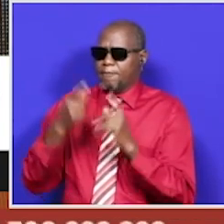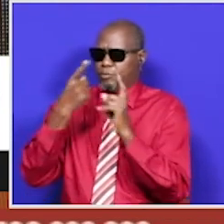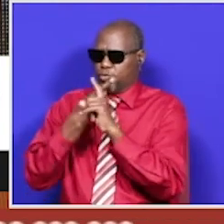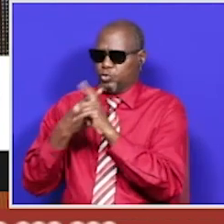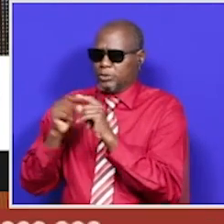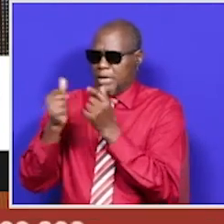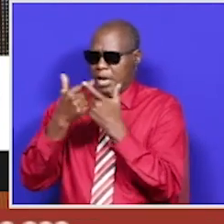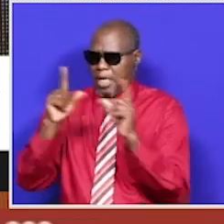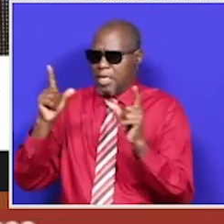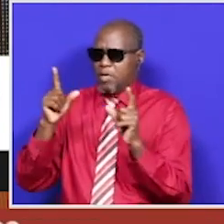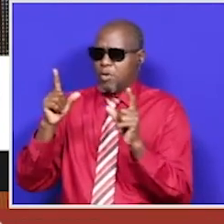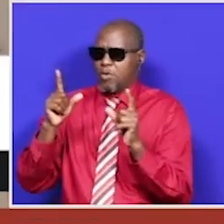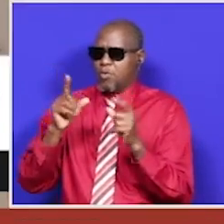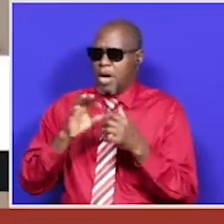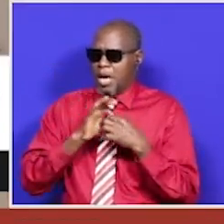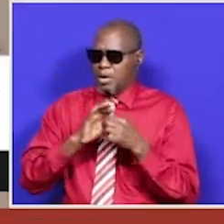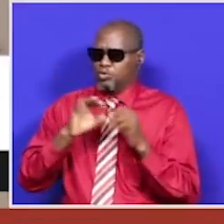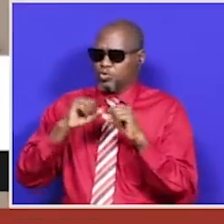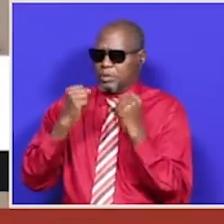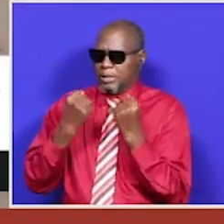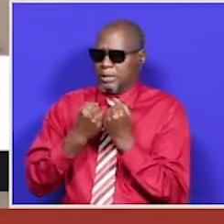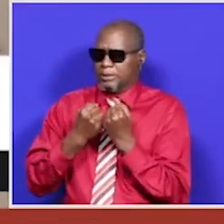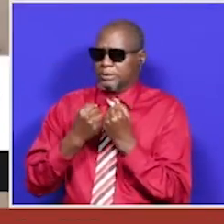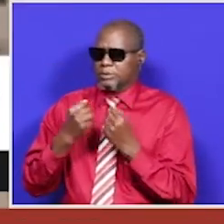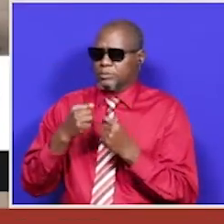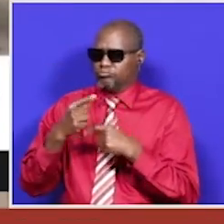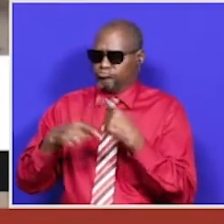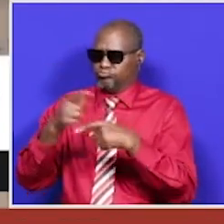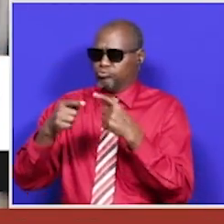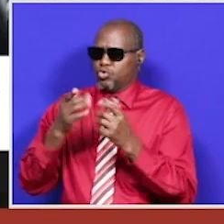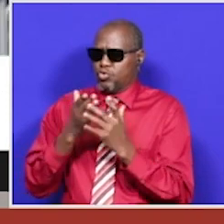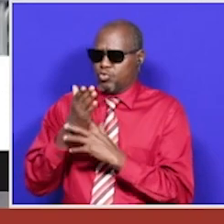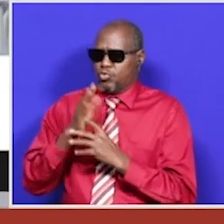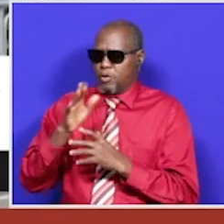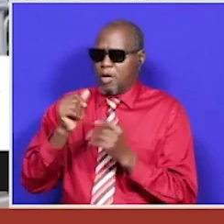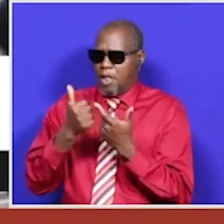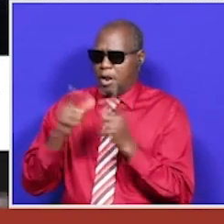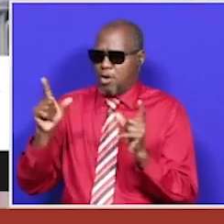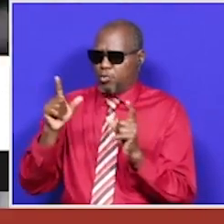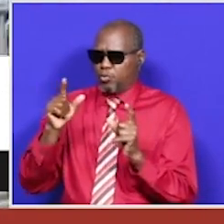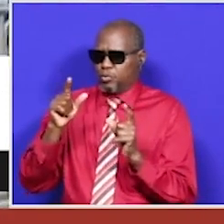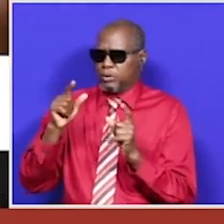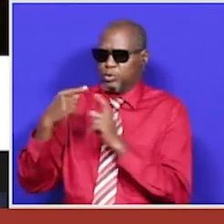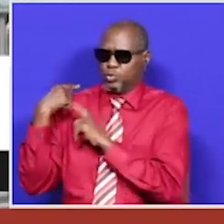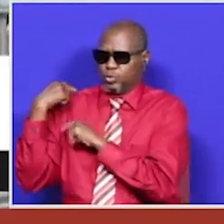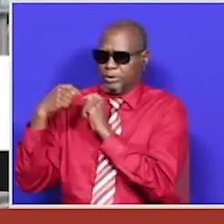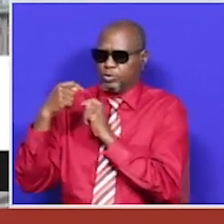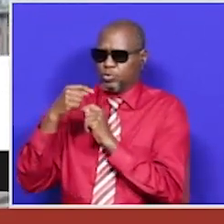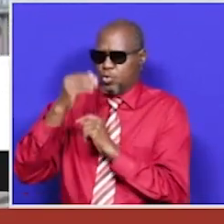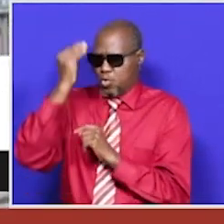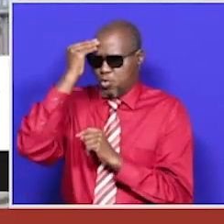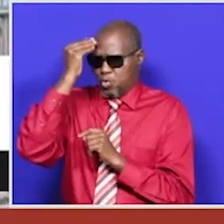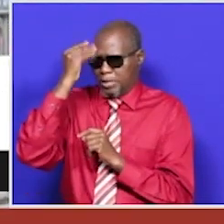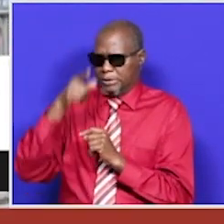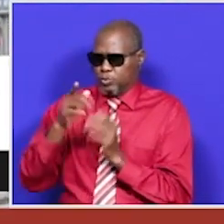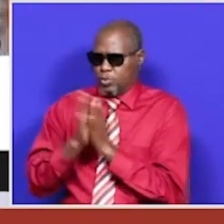multicultural societies thrive through the preservation of their languages, which serve as conduits for traditional knowledge and cultural heritage. Now, the